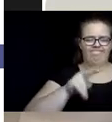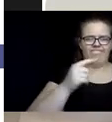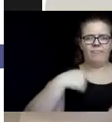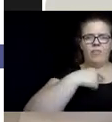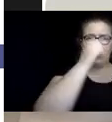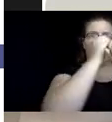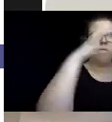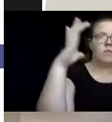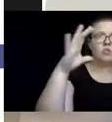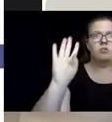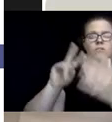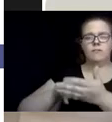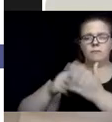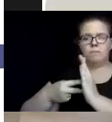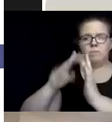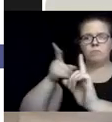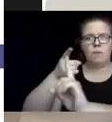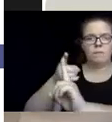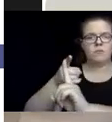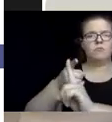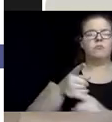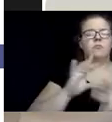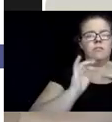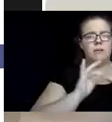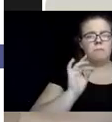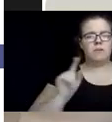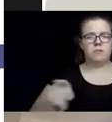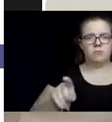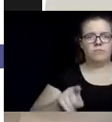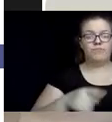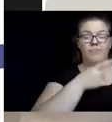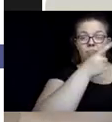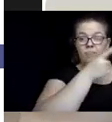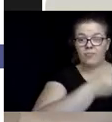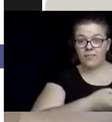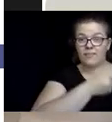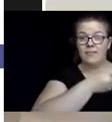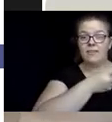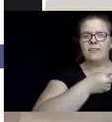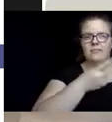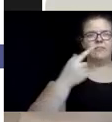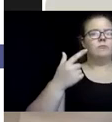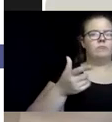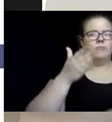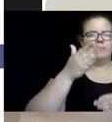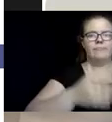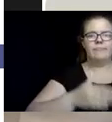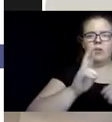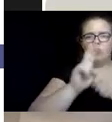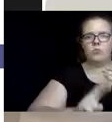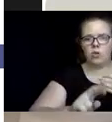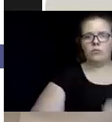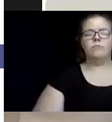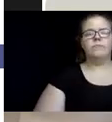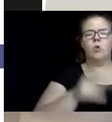statement. And what you see on the screen right now is what we came up with as part of that work. And as you see noted